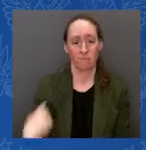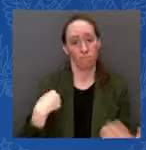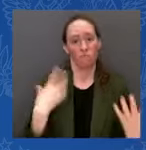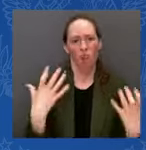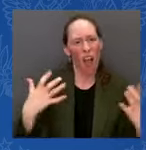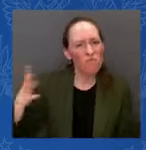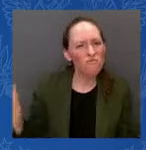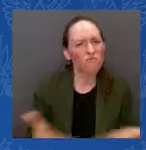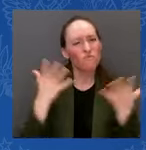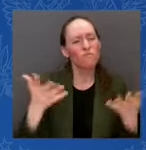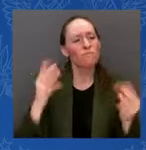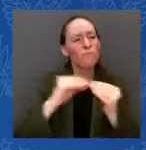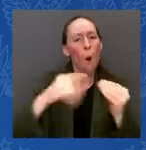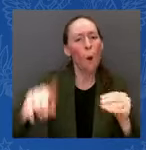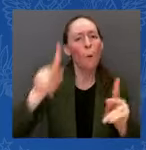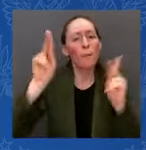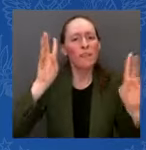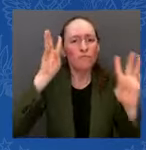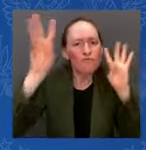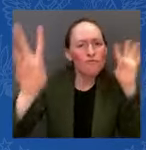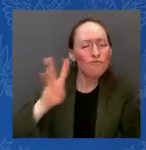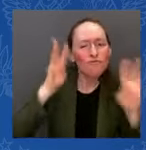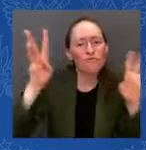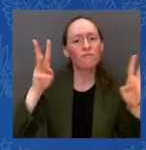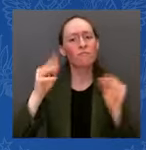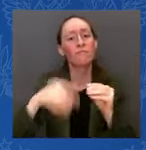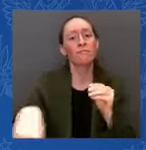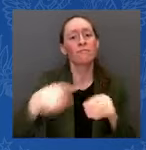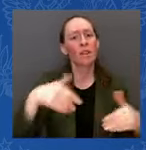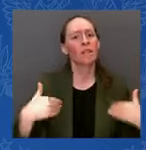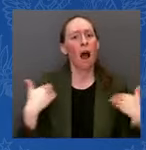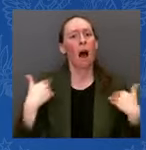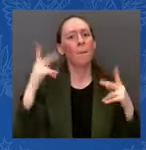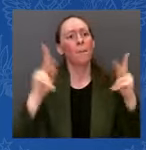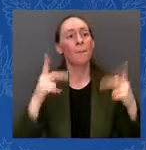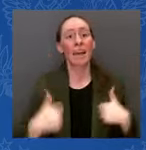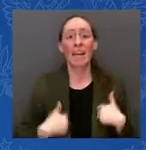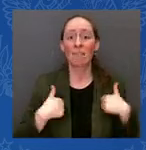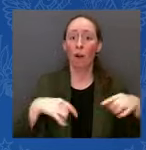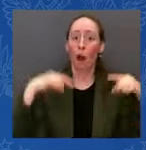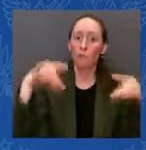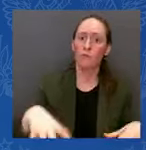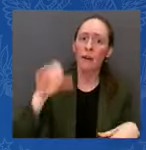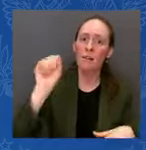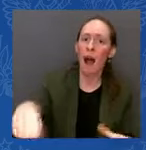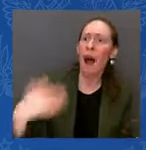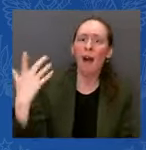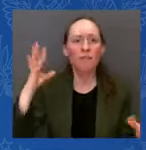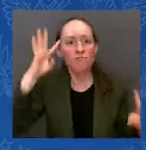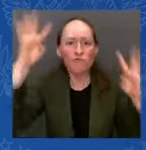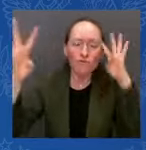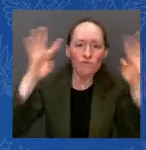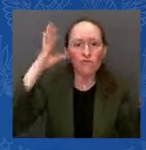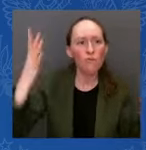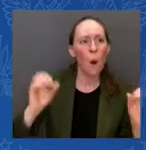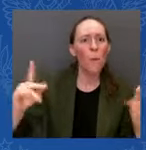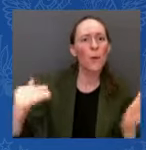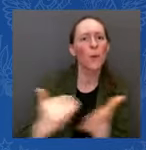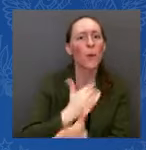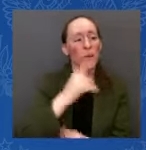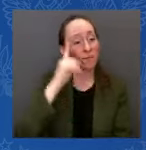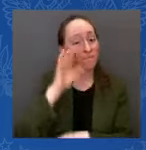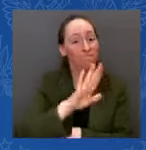the opportunities of tomorrow. Our AUKUS partnership is not just about the US and UK